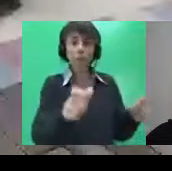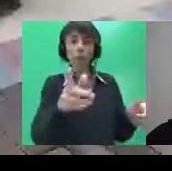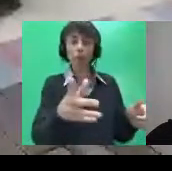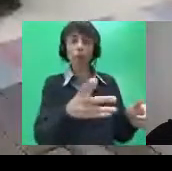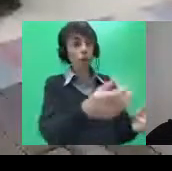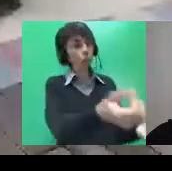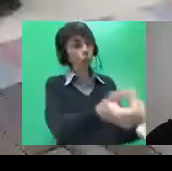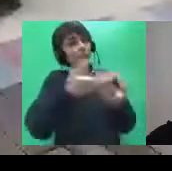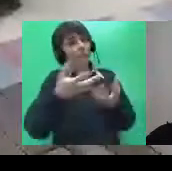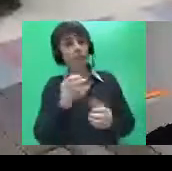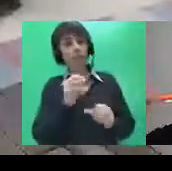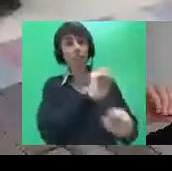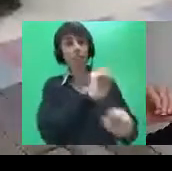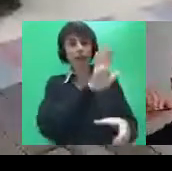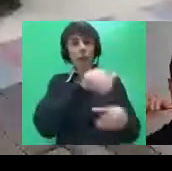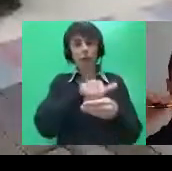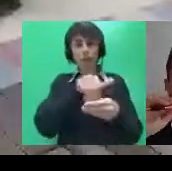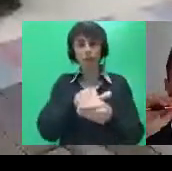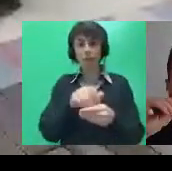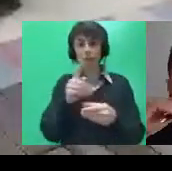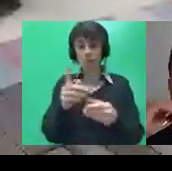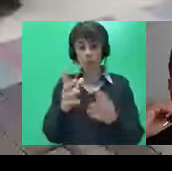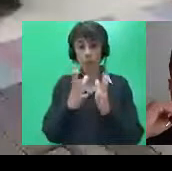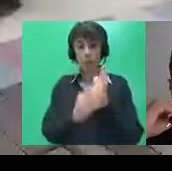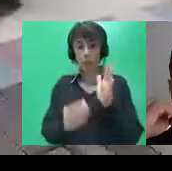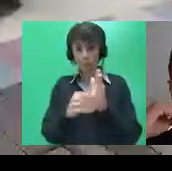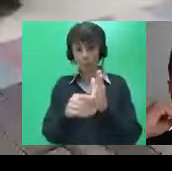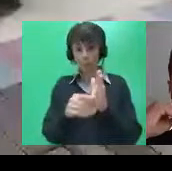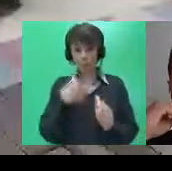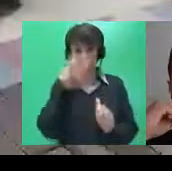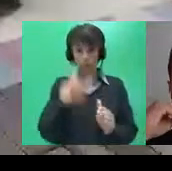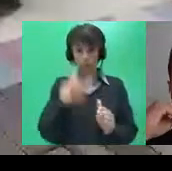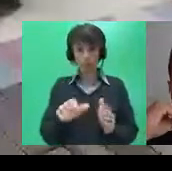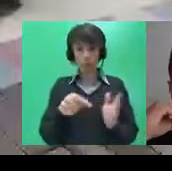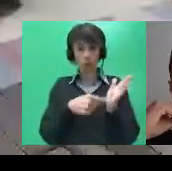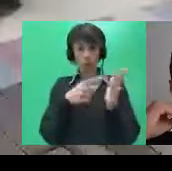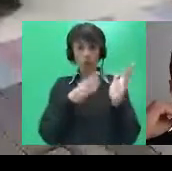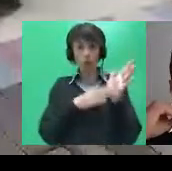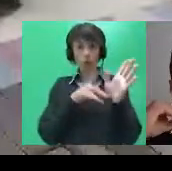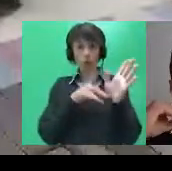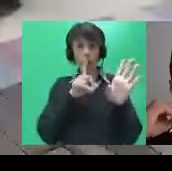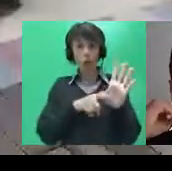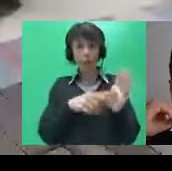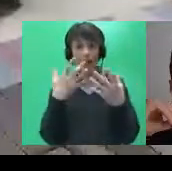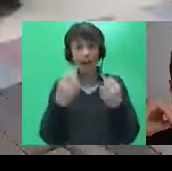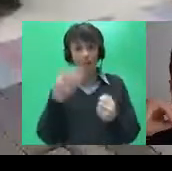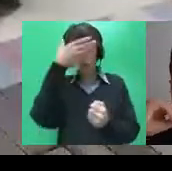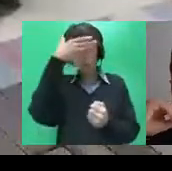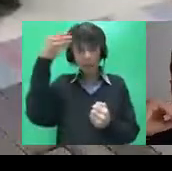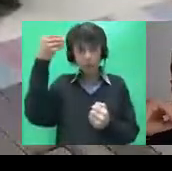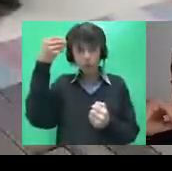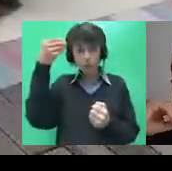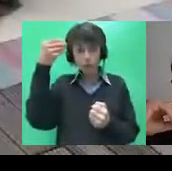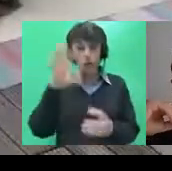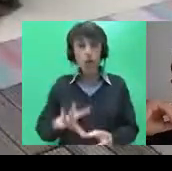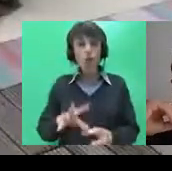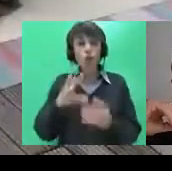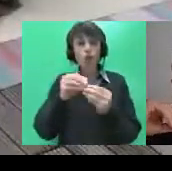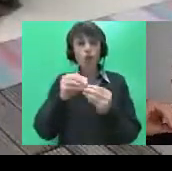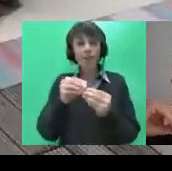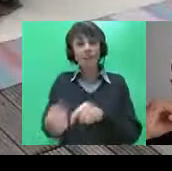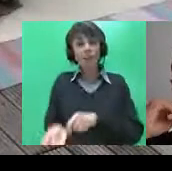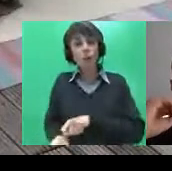the first picture there, who's living with dementia, who made a golf target in his back garden using an old duvet, which was useful in keeping him